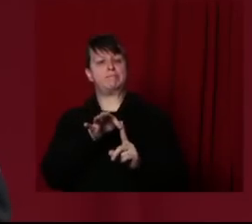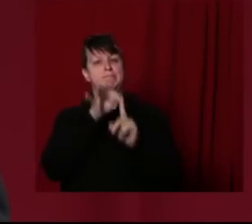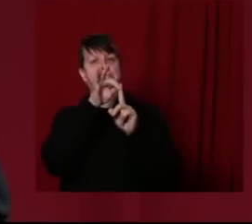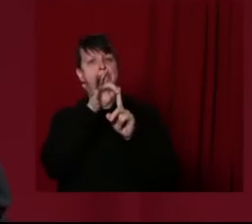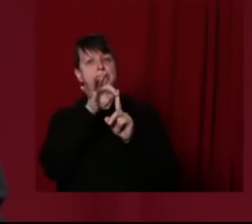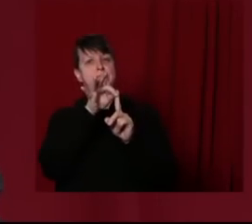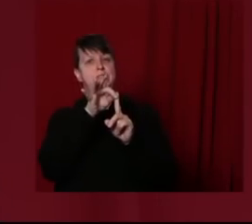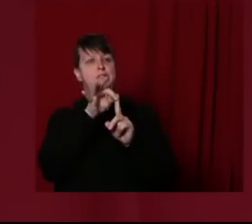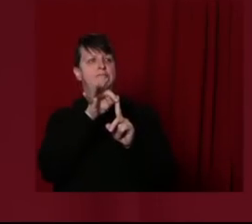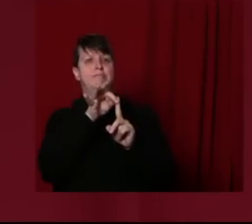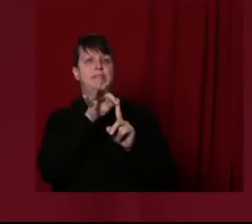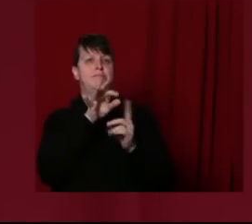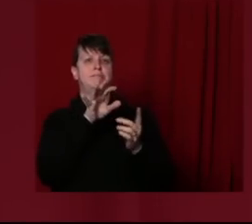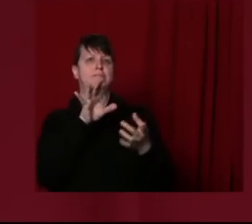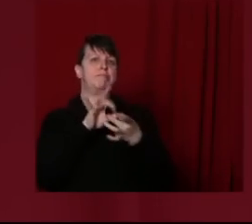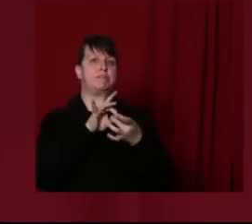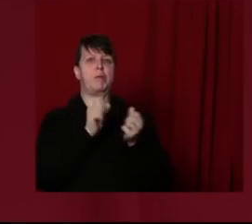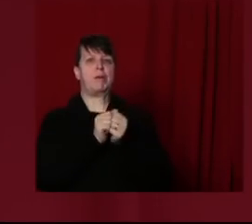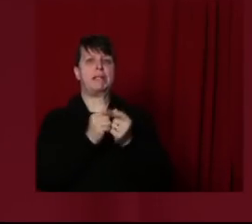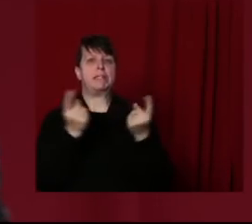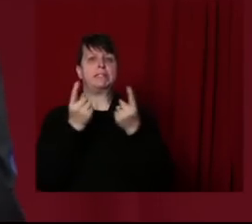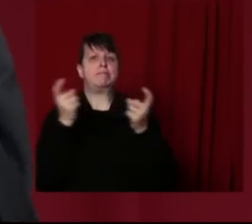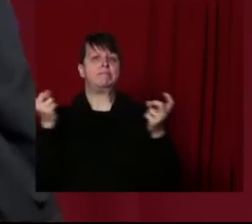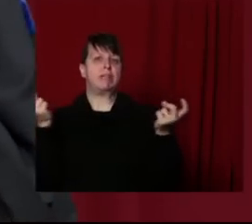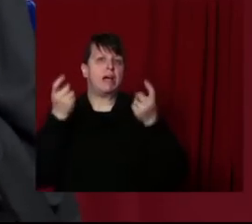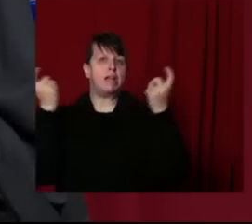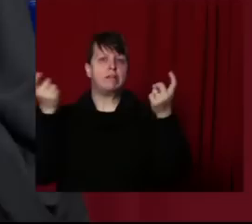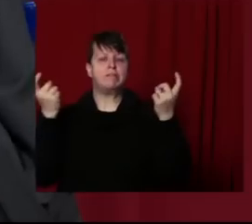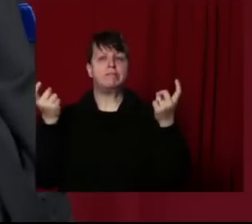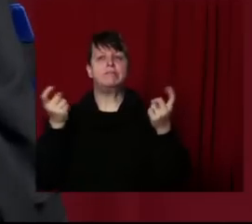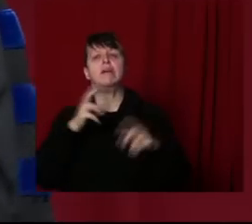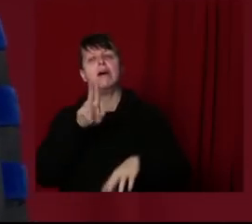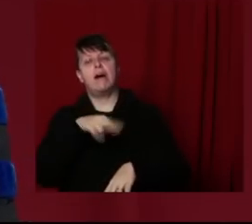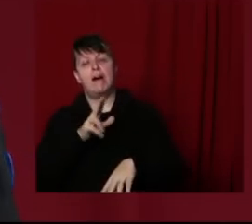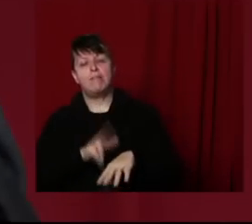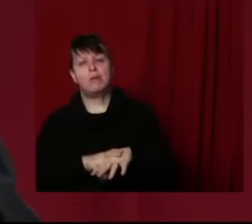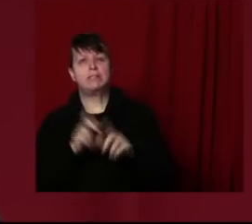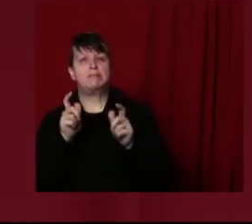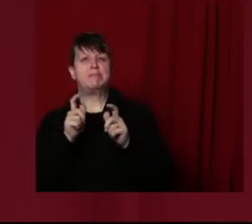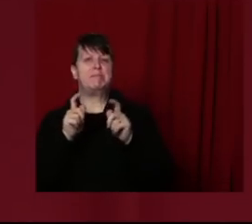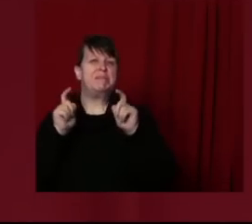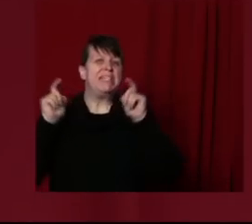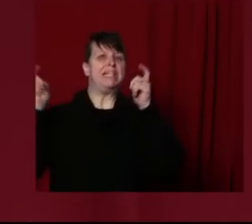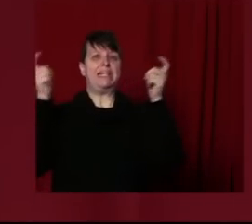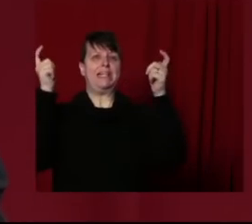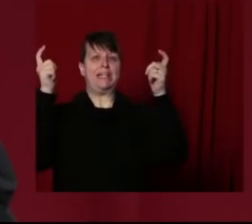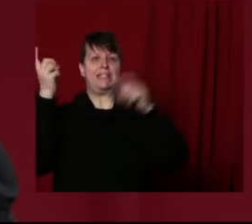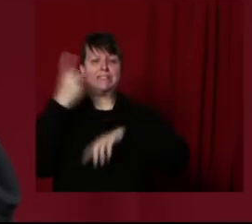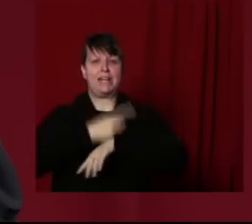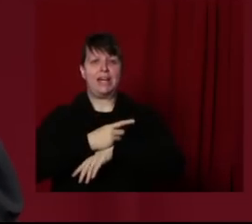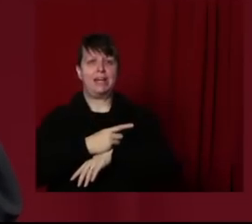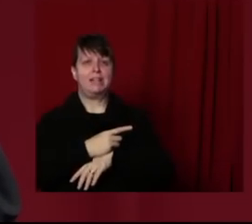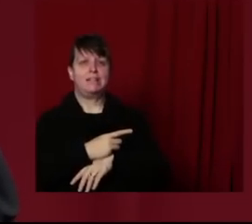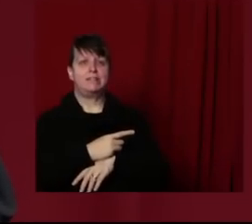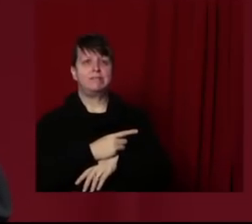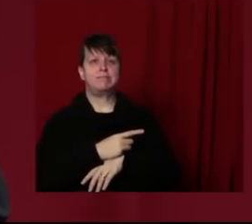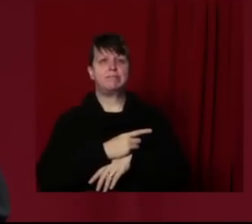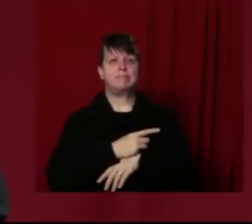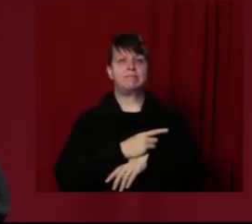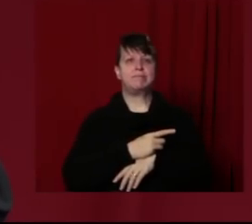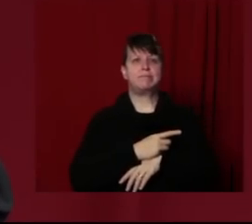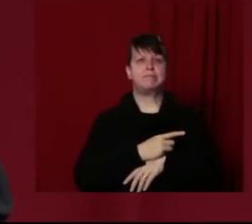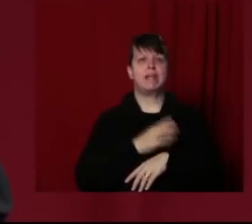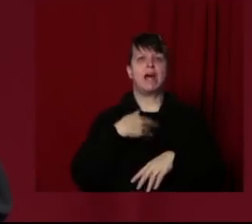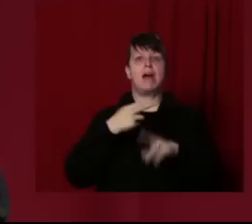to something. Of course, there are the big ticket days, days that I